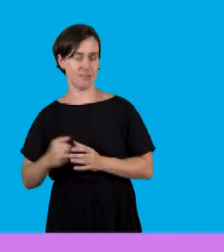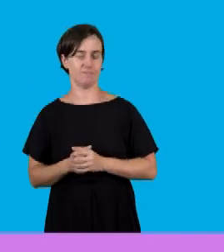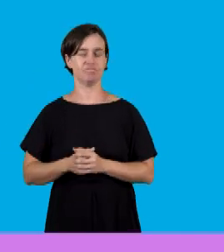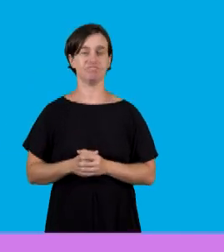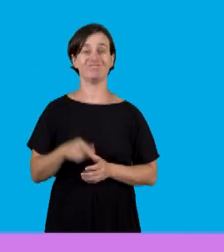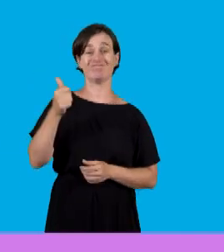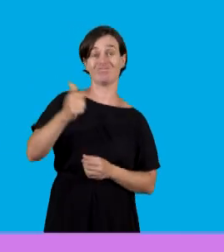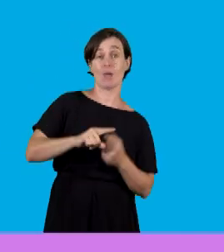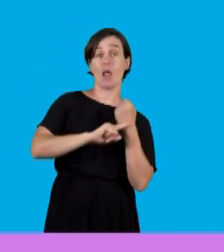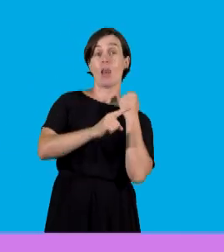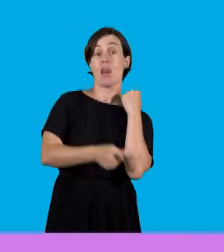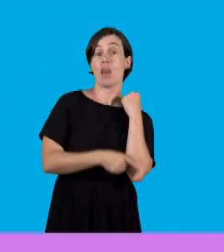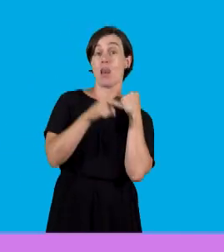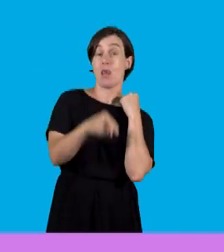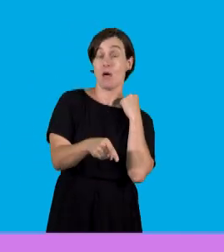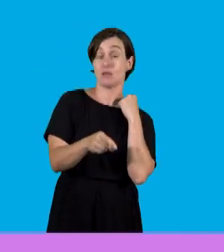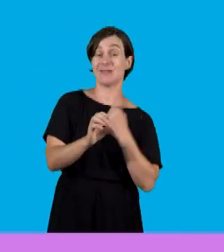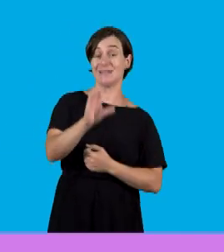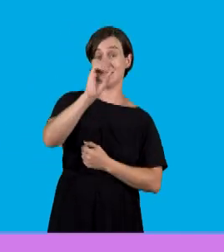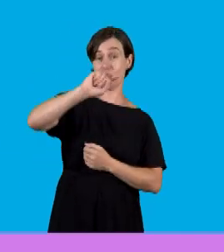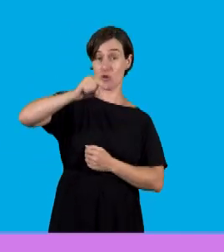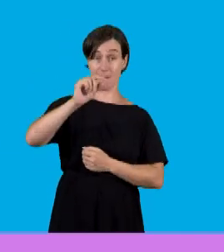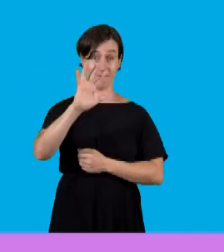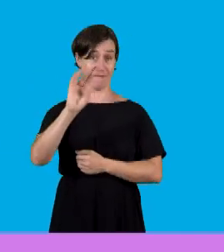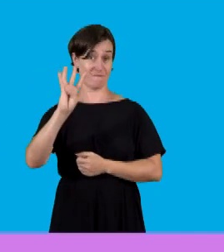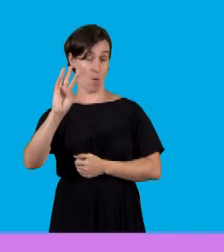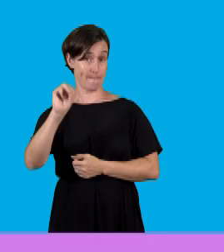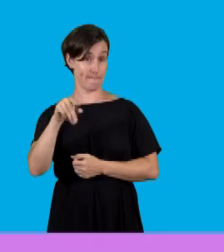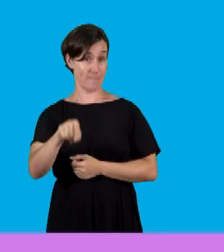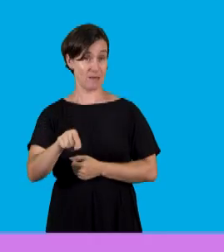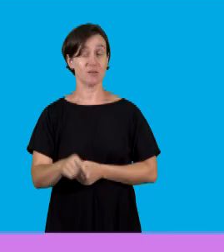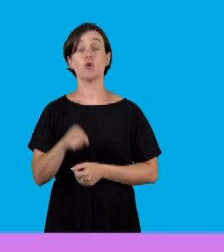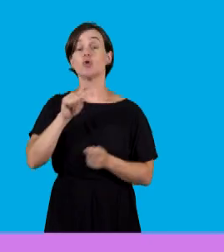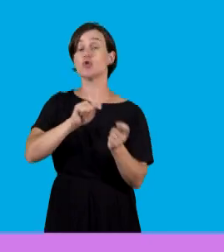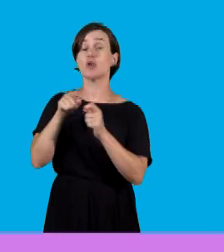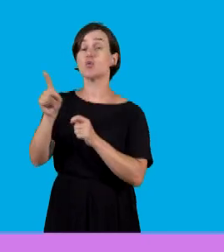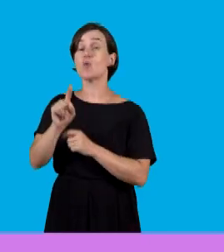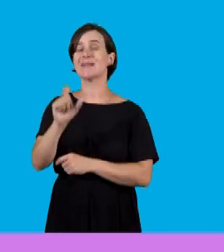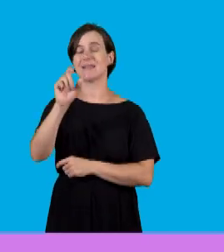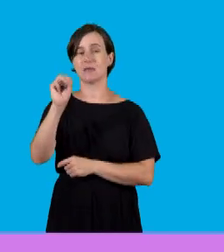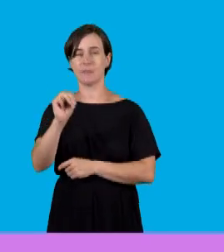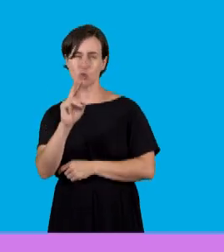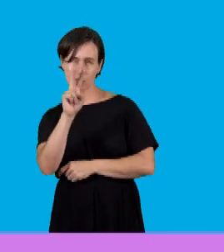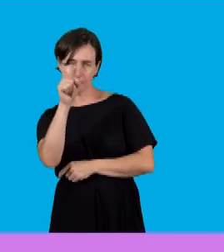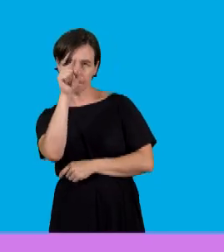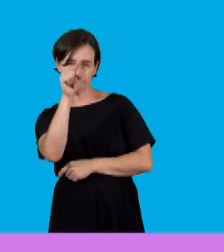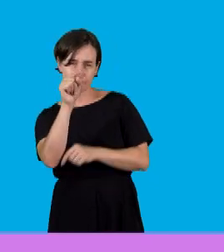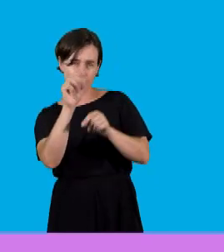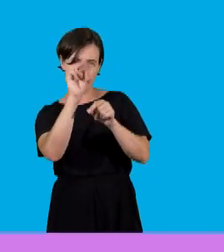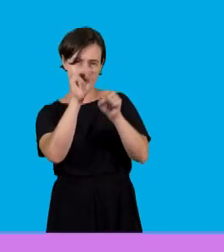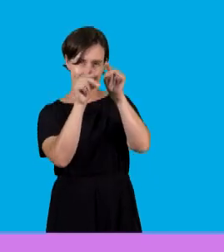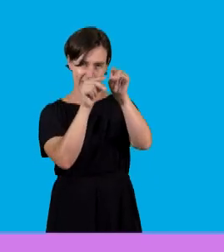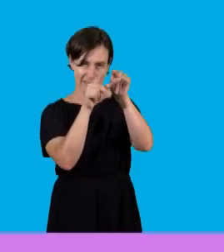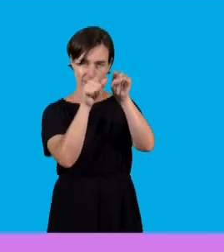centimeters. Then the last one, we have to convert the 0.54 meter to centimeters. So meter